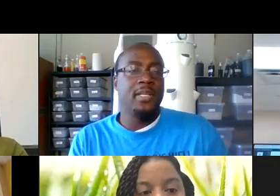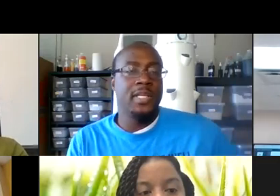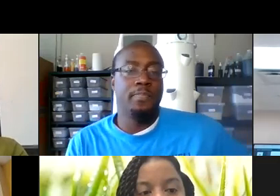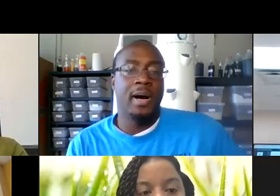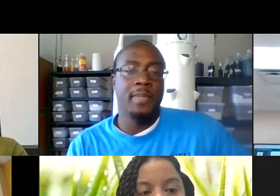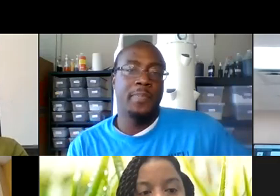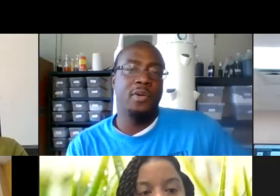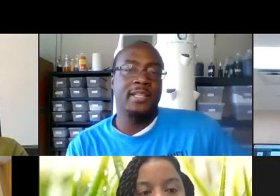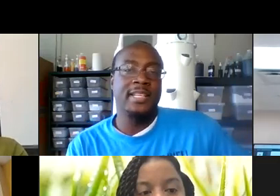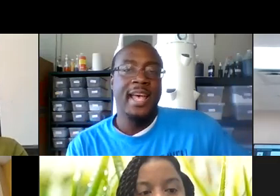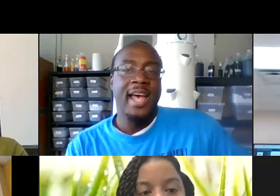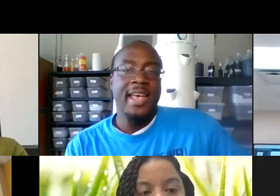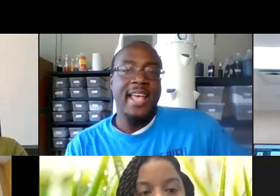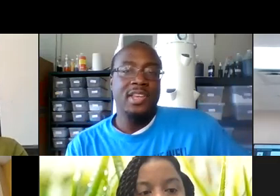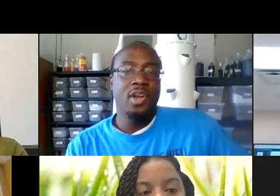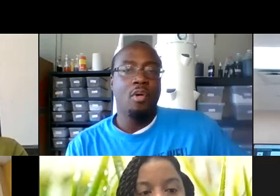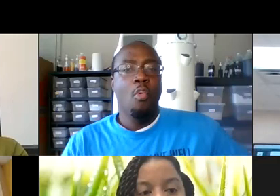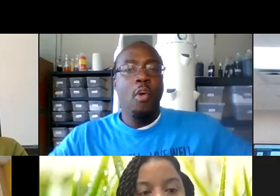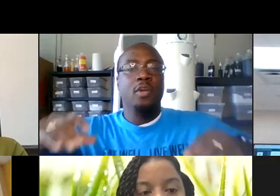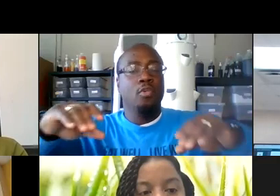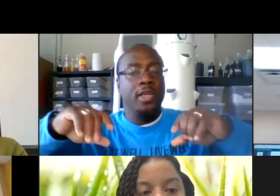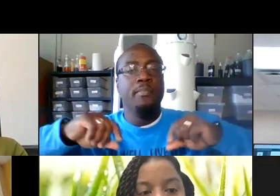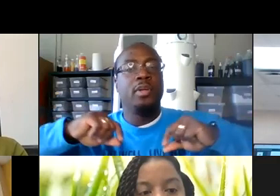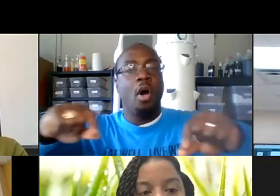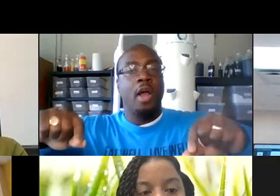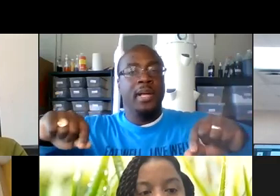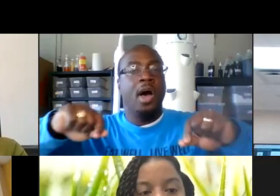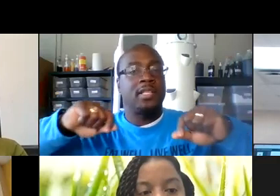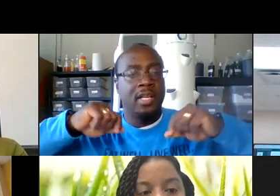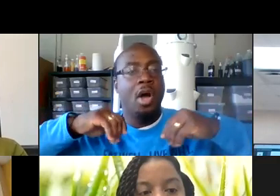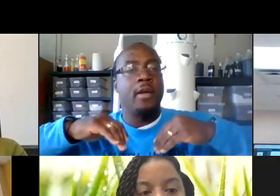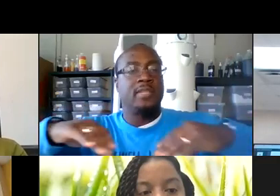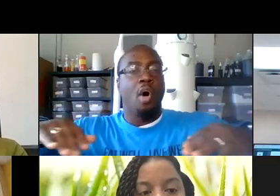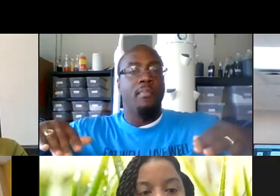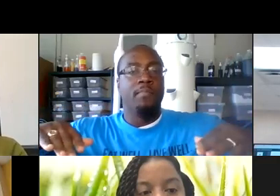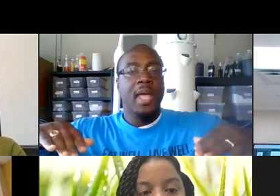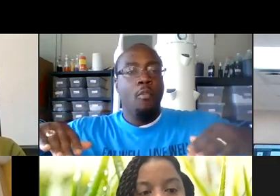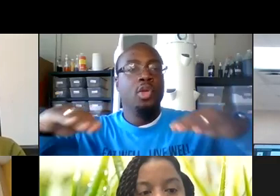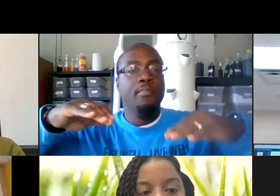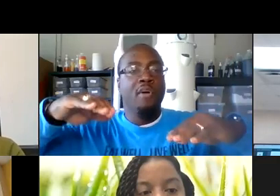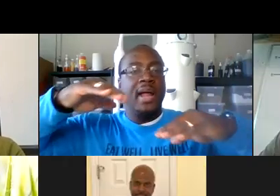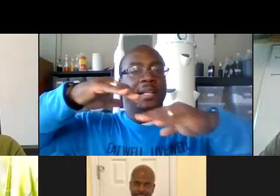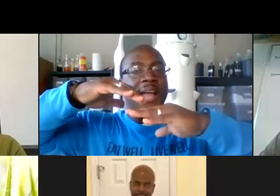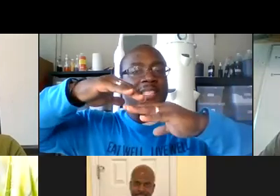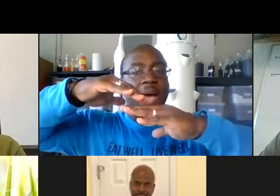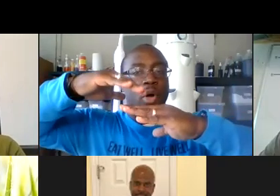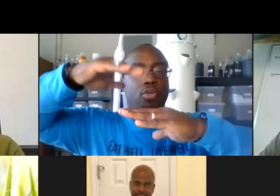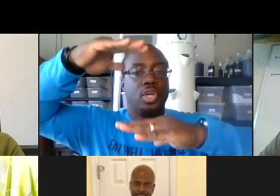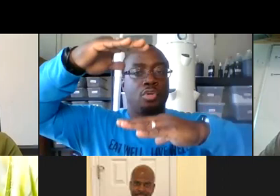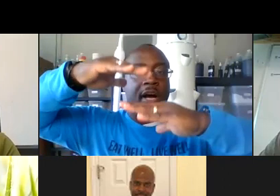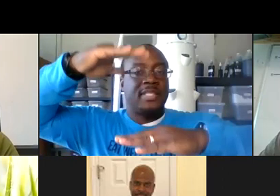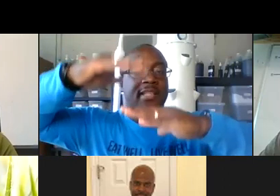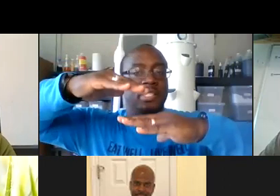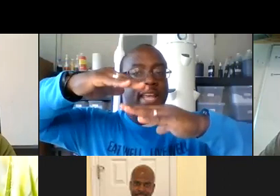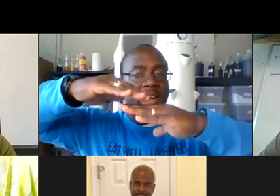I'm telling Miss Pendergrass this, is that when you move the garden, because the garden is mobile, when you move it, a lot of time